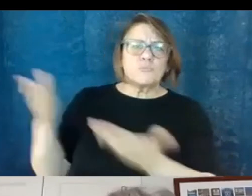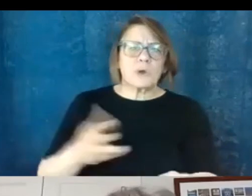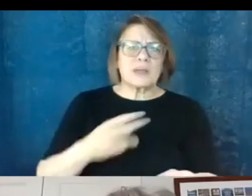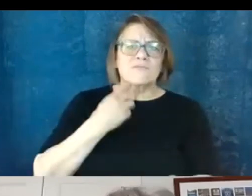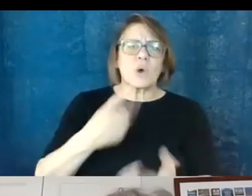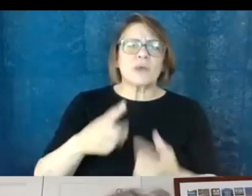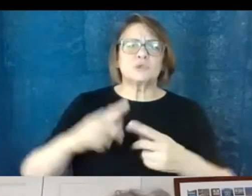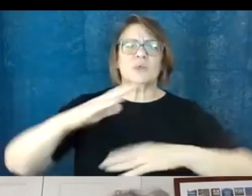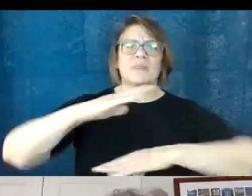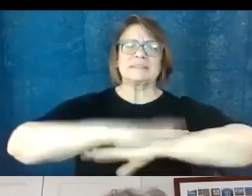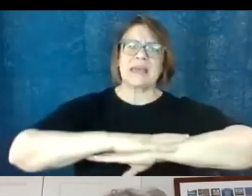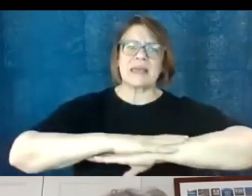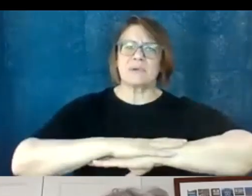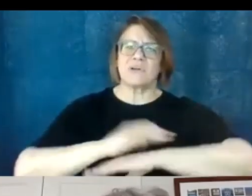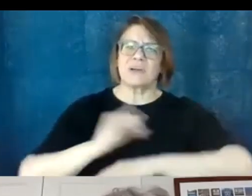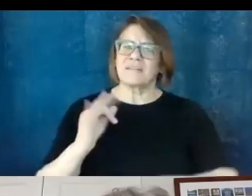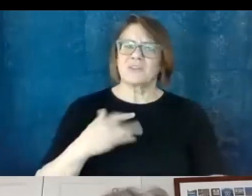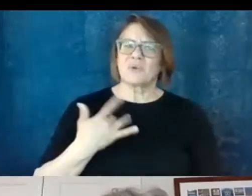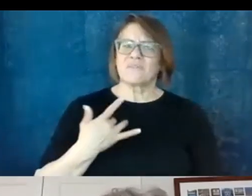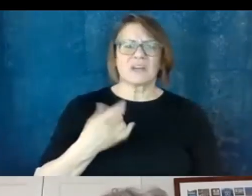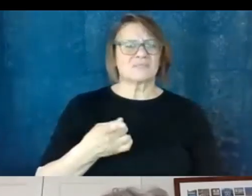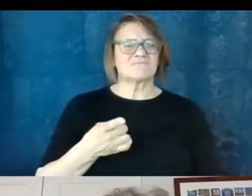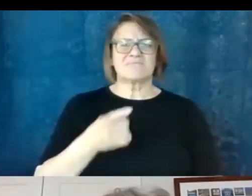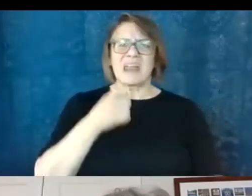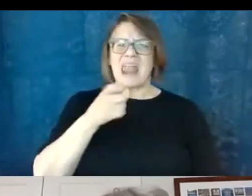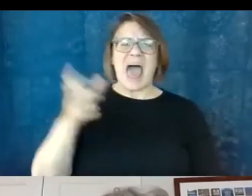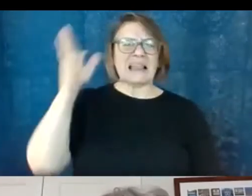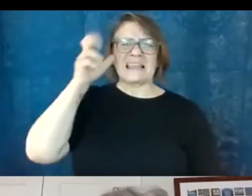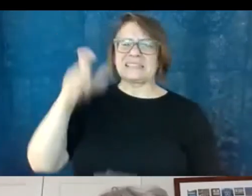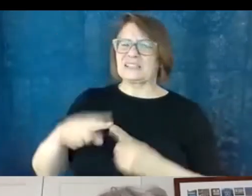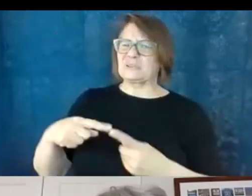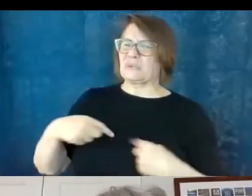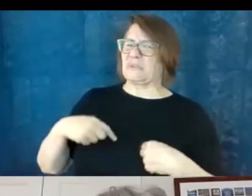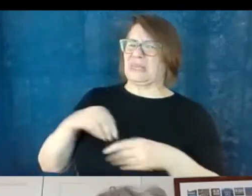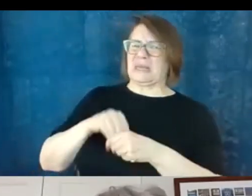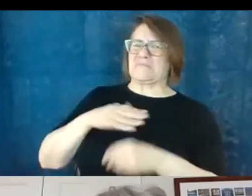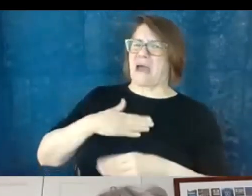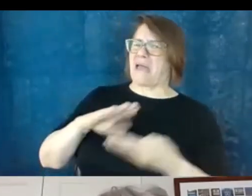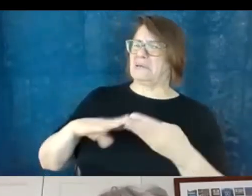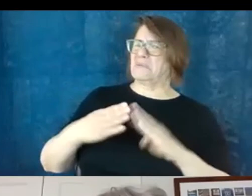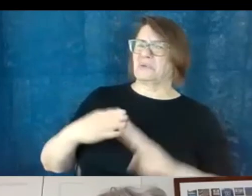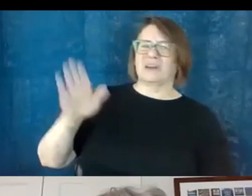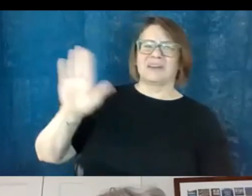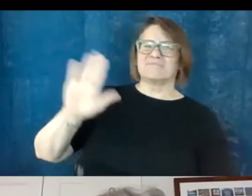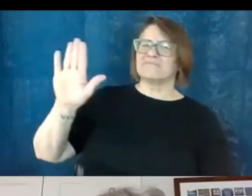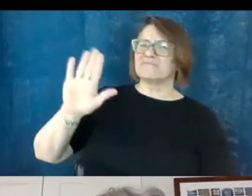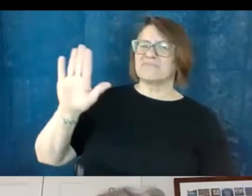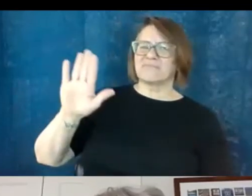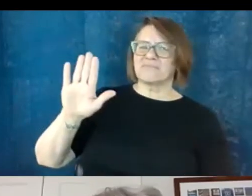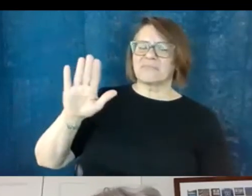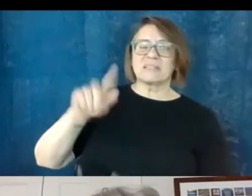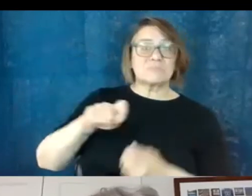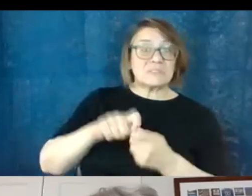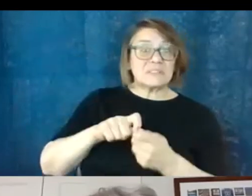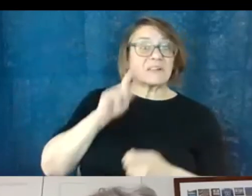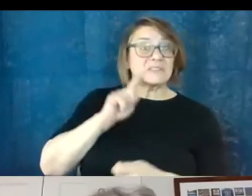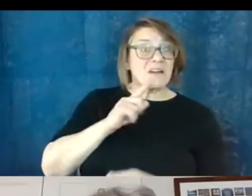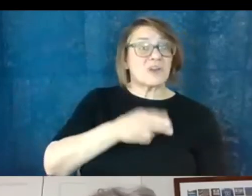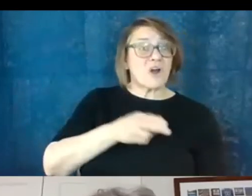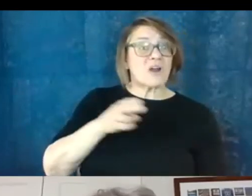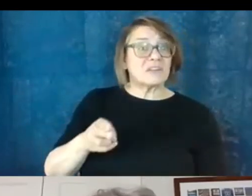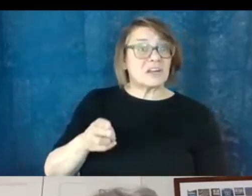know, these issues aren't being addressed in my community, specifically for deaf and hard of